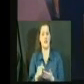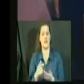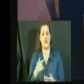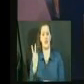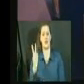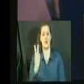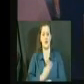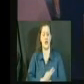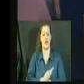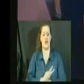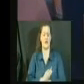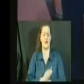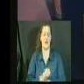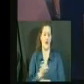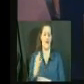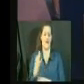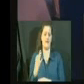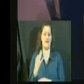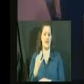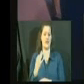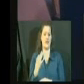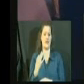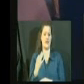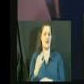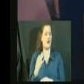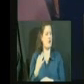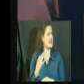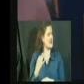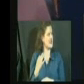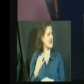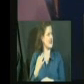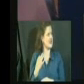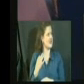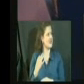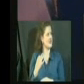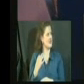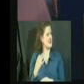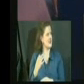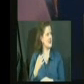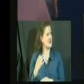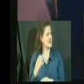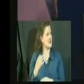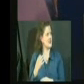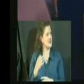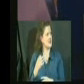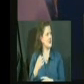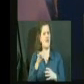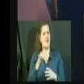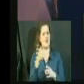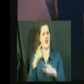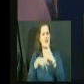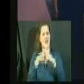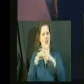of Discovery Ed testing in the mornings. And that threw off everybody's schedule.